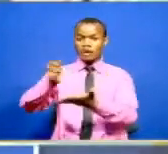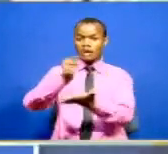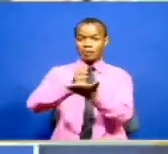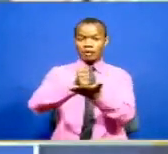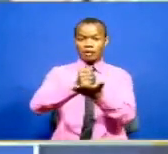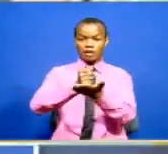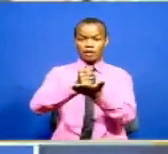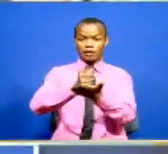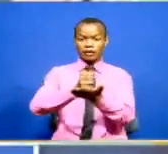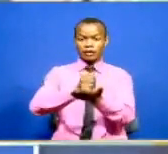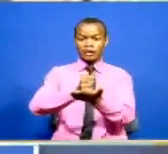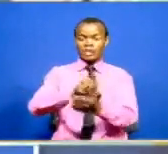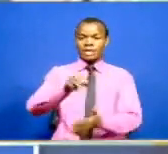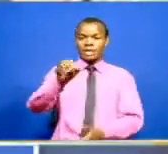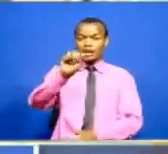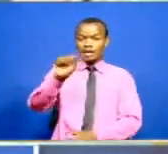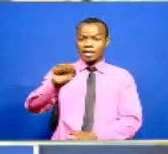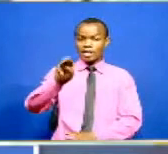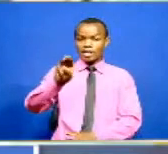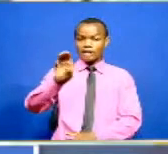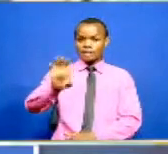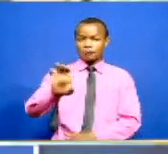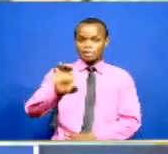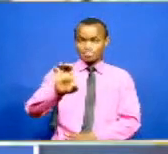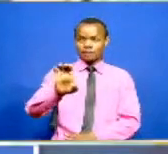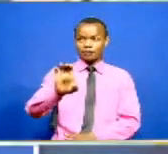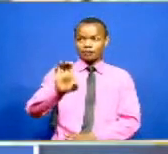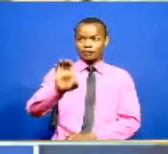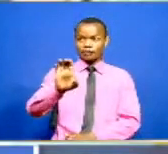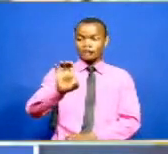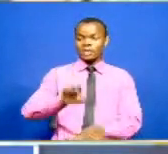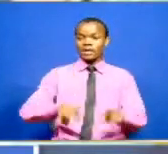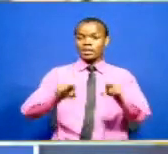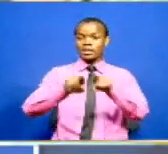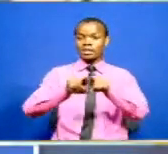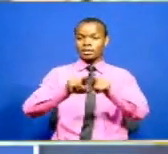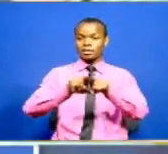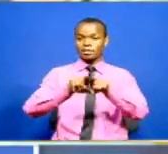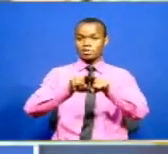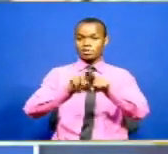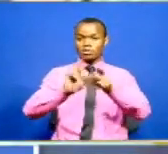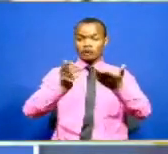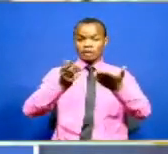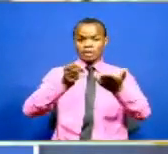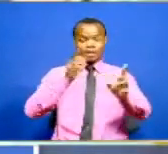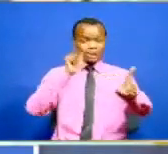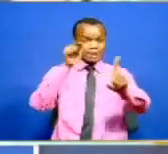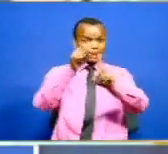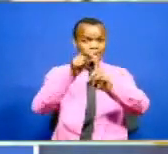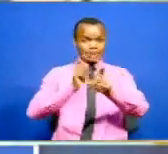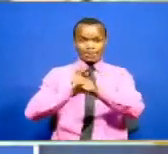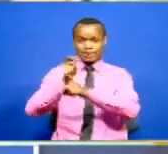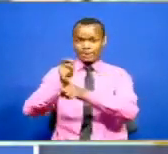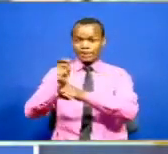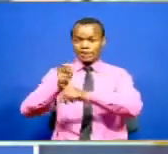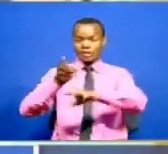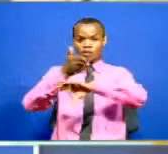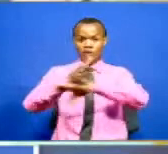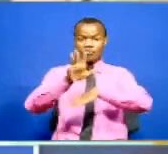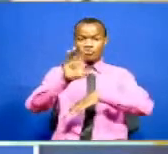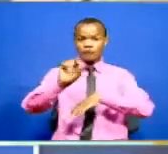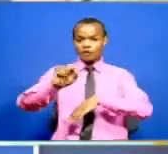of micro, small and medium enterprises and the youth, targeting to train over